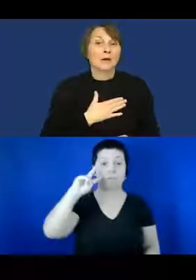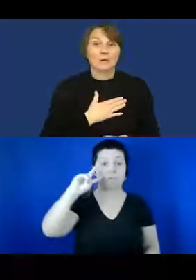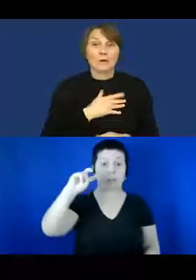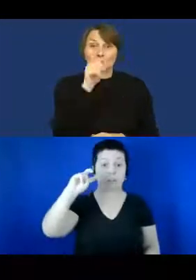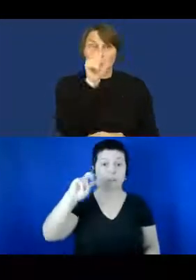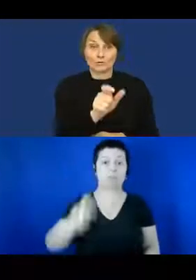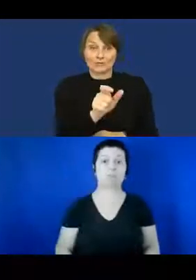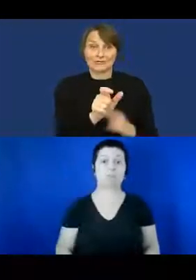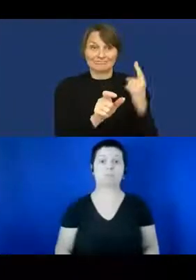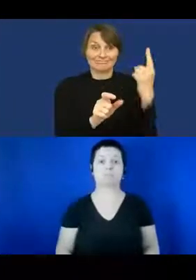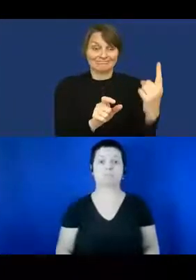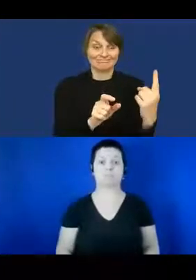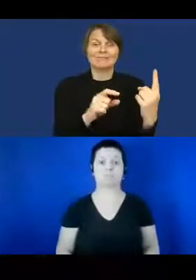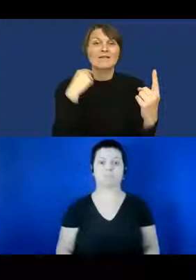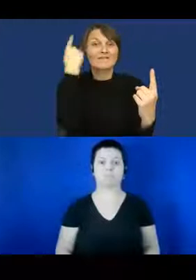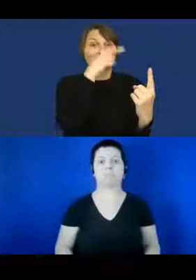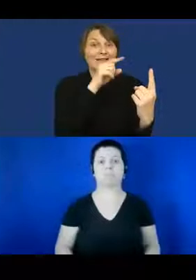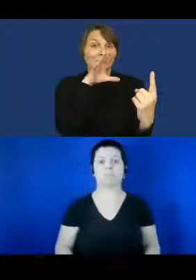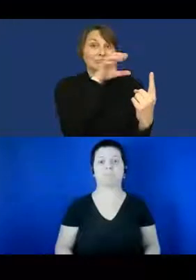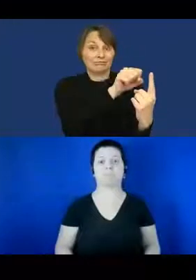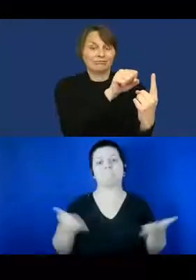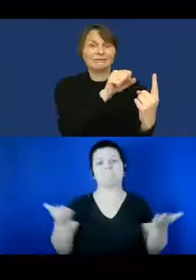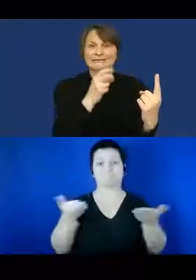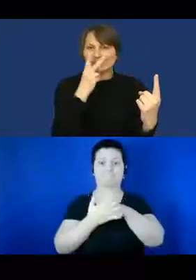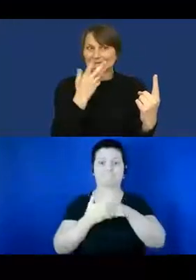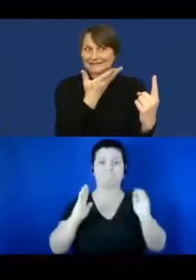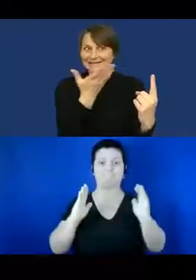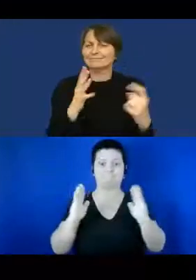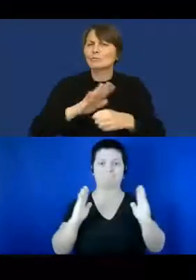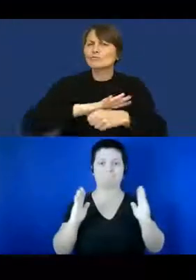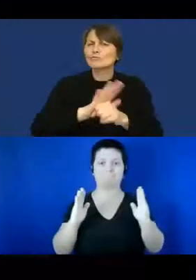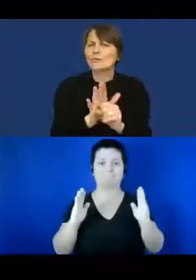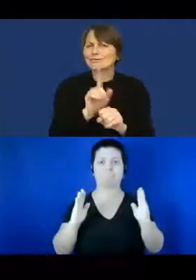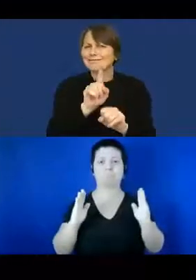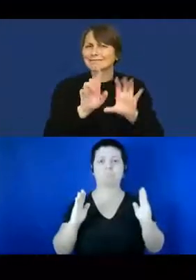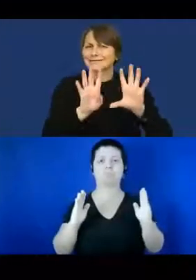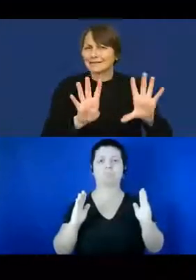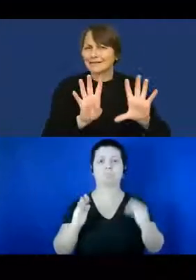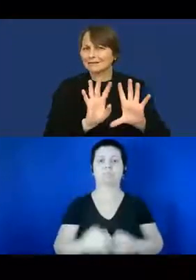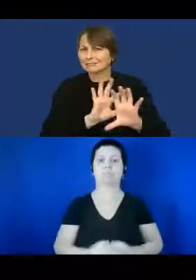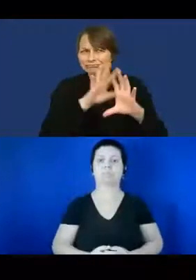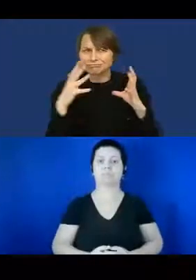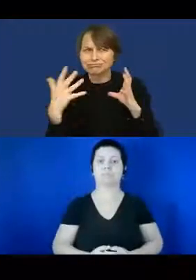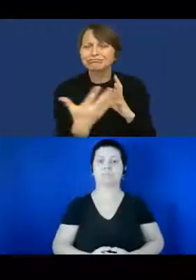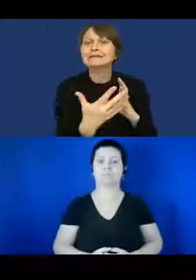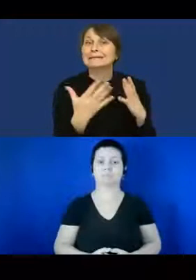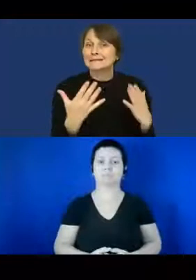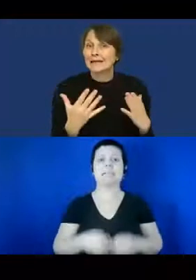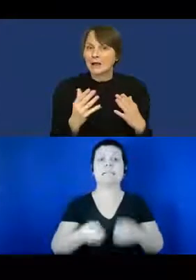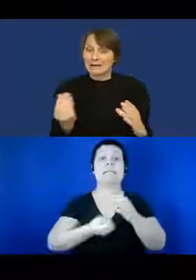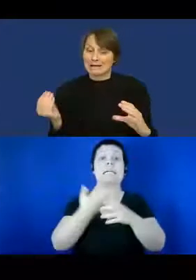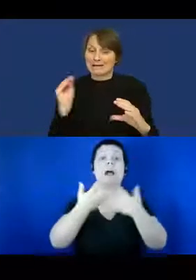also, in light of the COVID-19 pandemic, been looking at developing the system so that it can now recognize